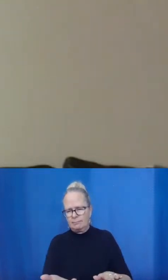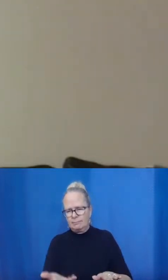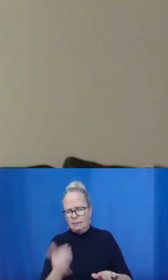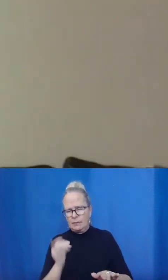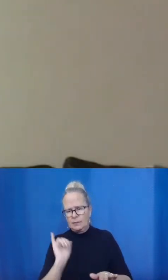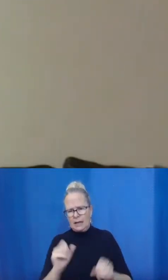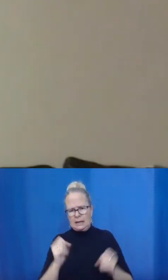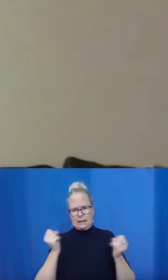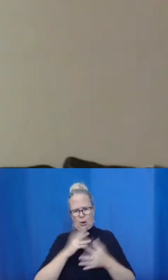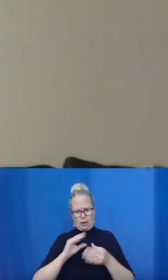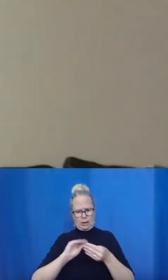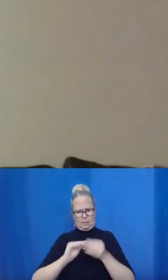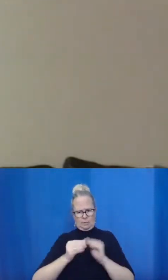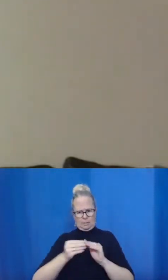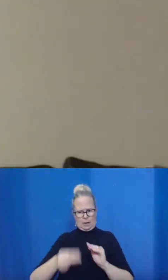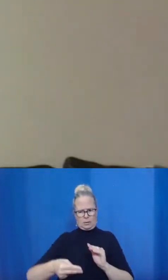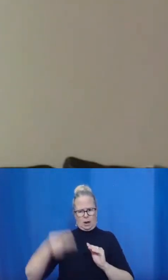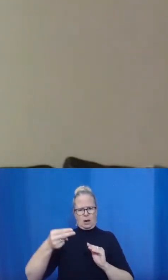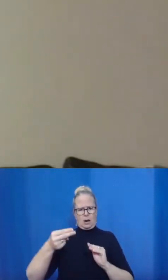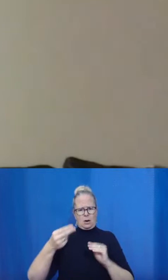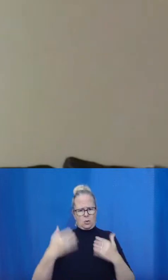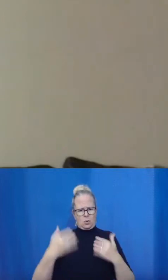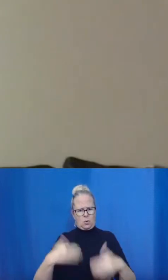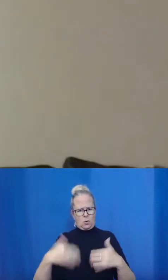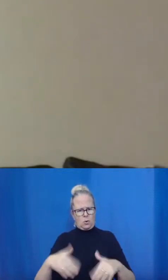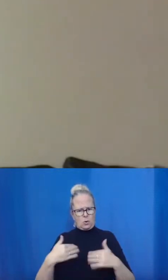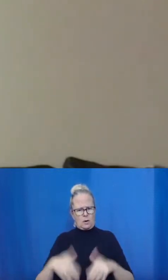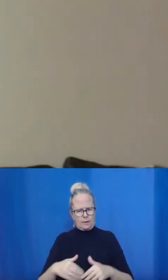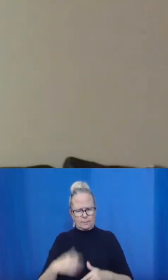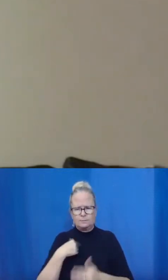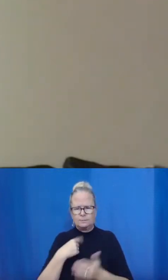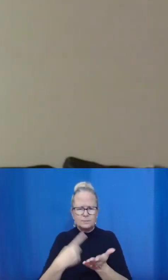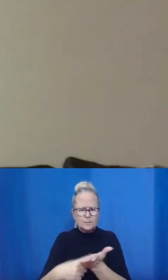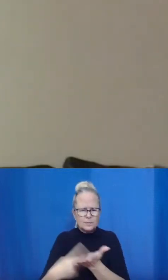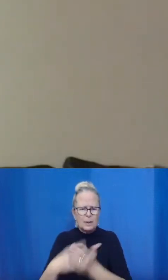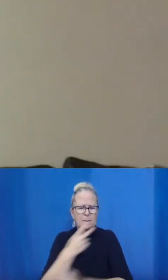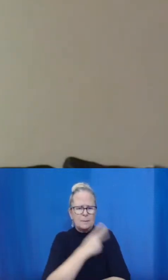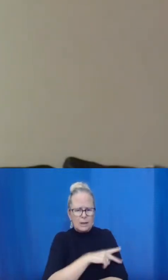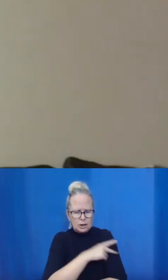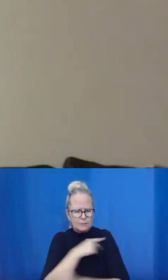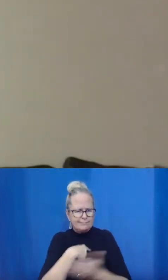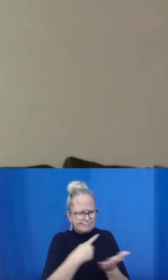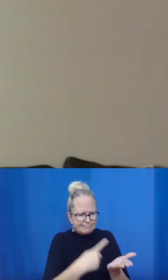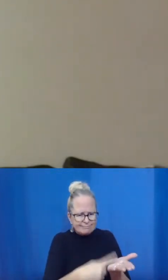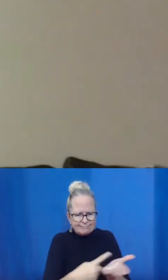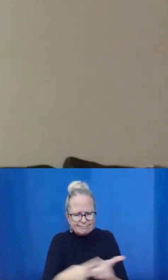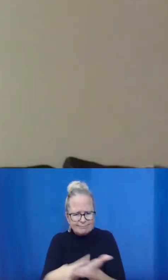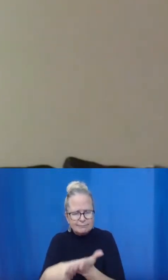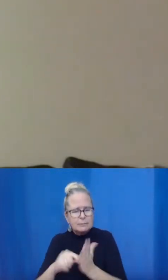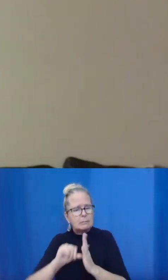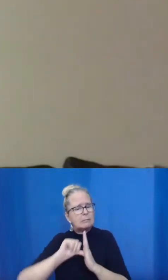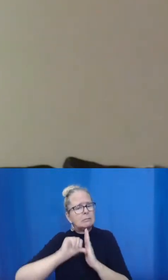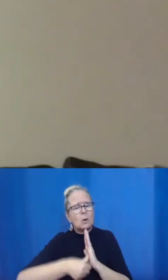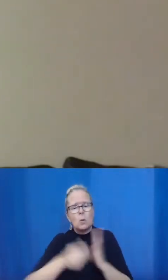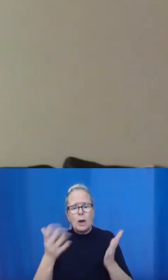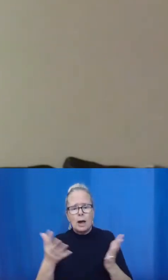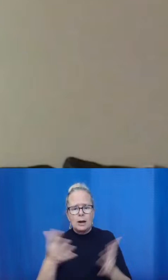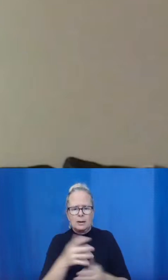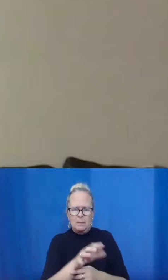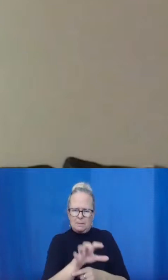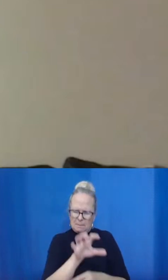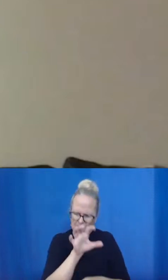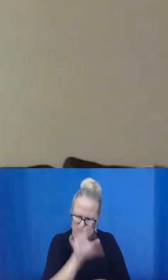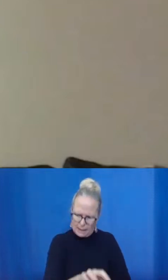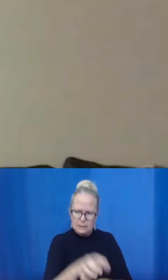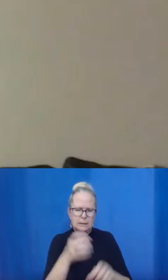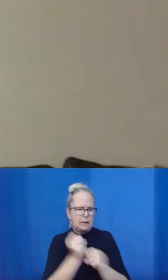that their response to the vaccine will be poor, and therefore they must rely